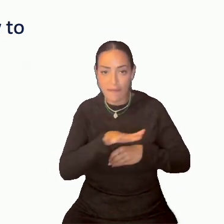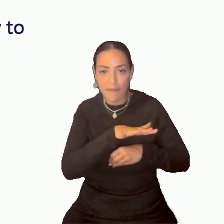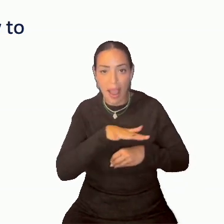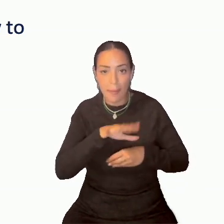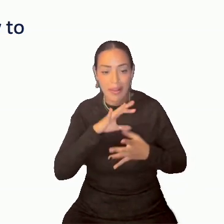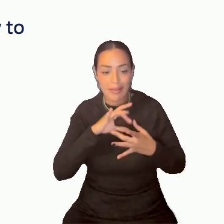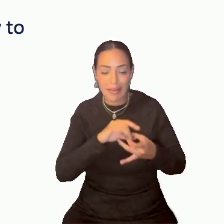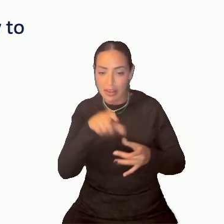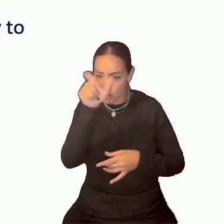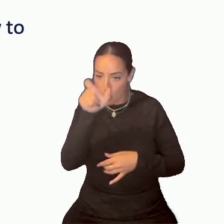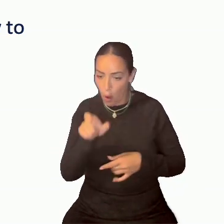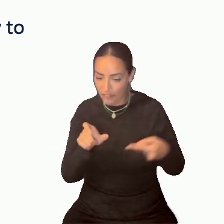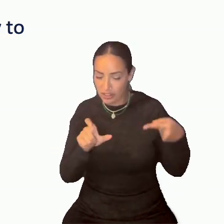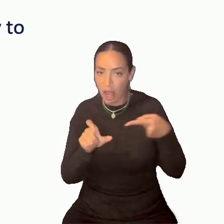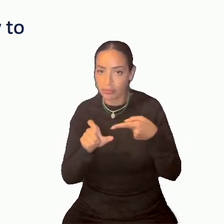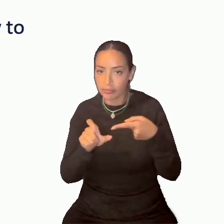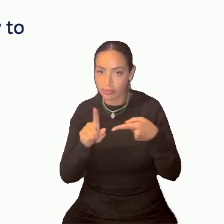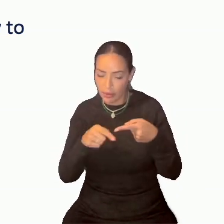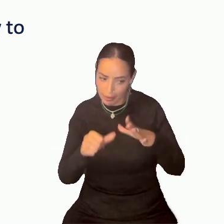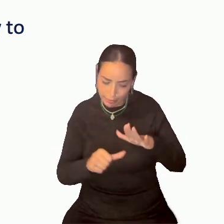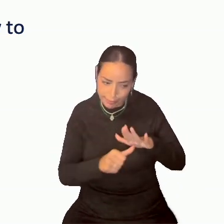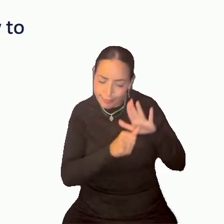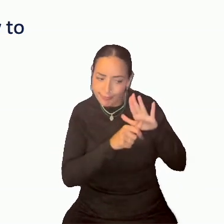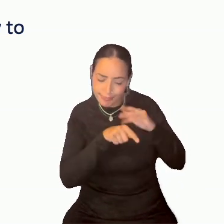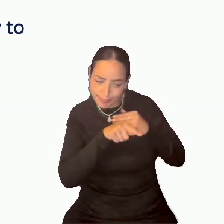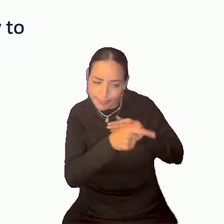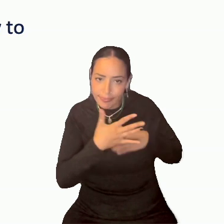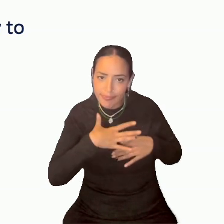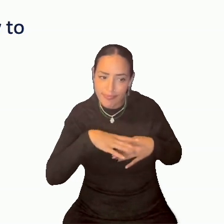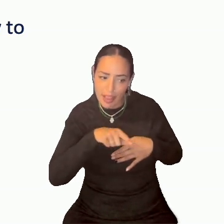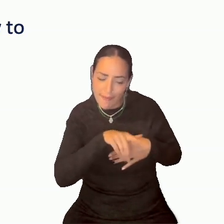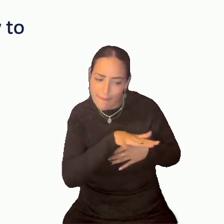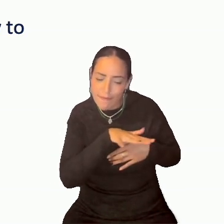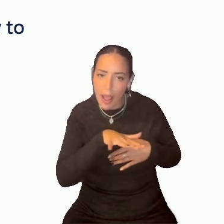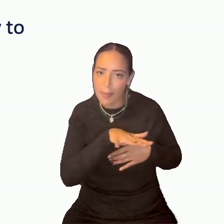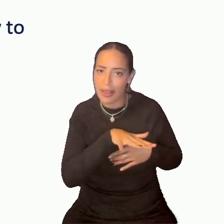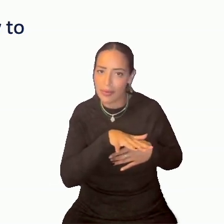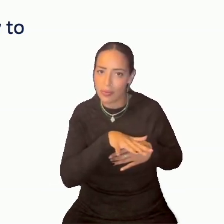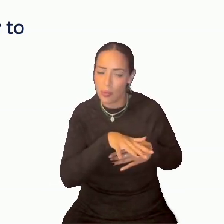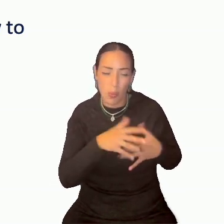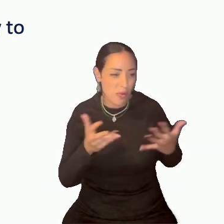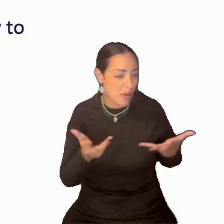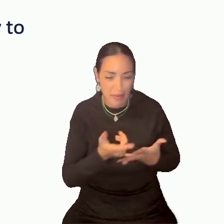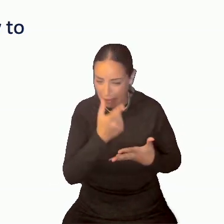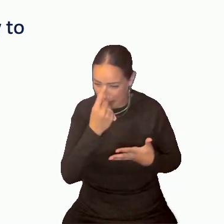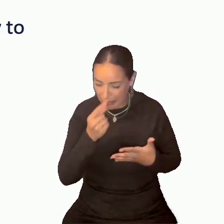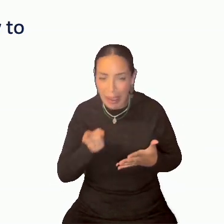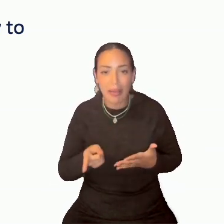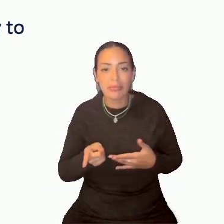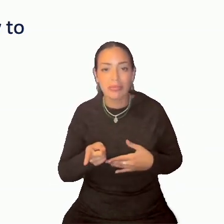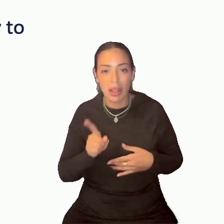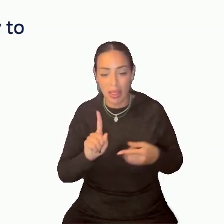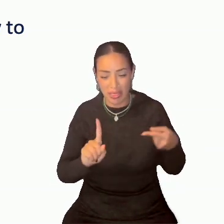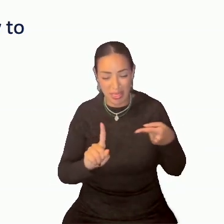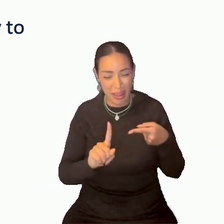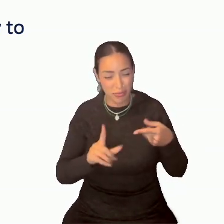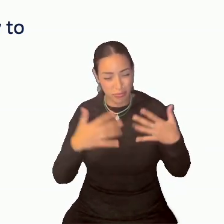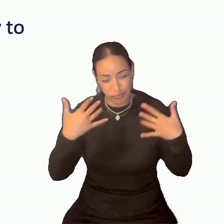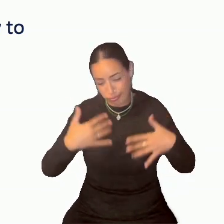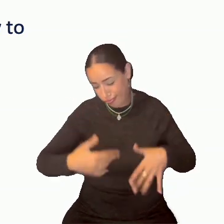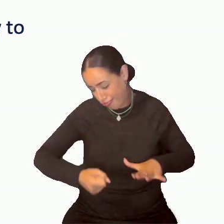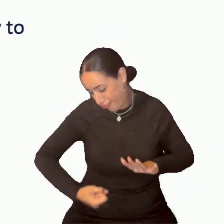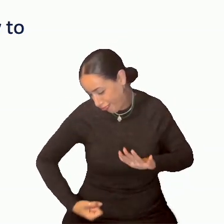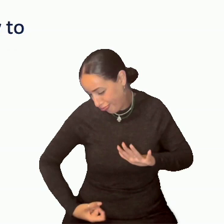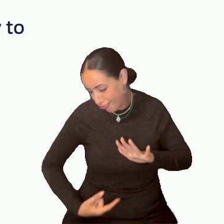family liaison officer to prioritise the needs of the bereaved family wherever and however they possibly could that was most crucial